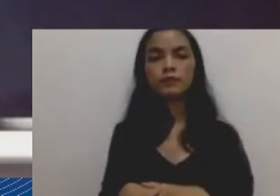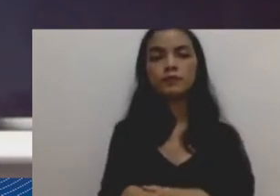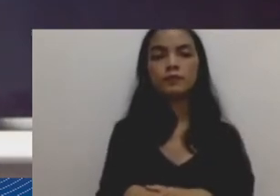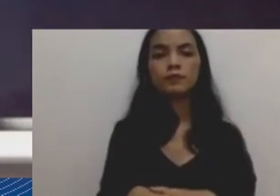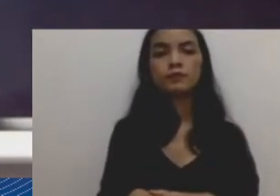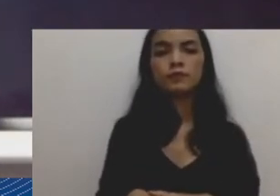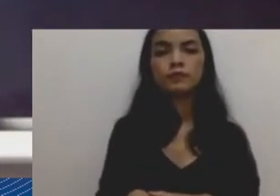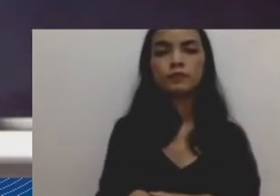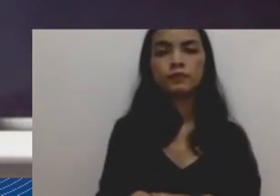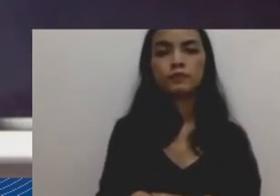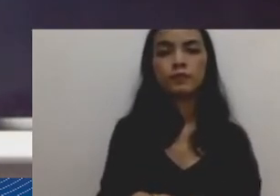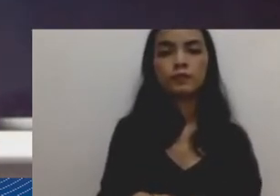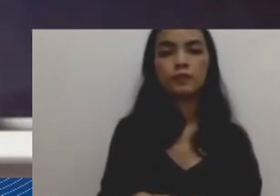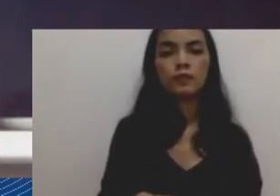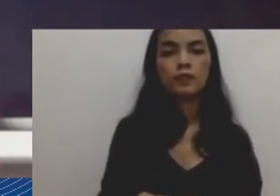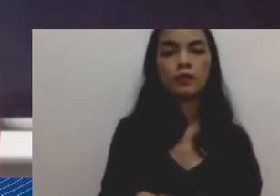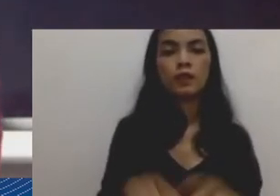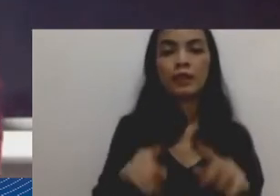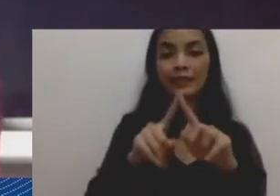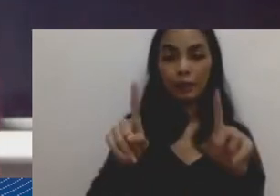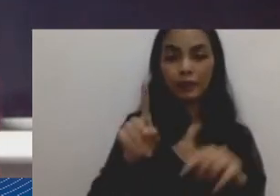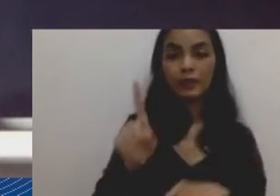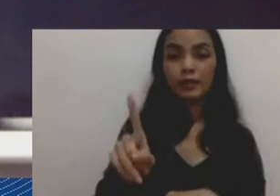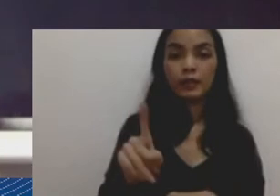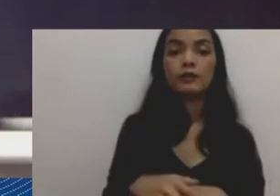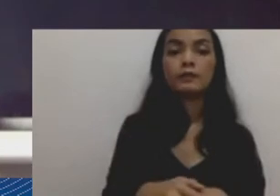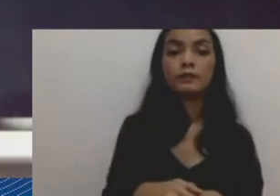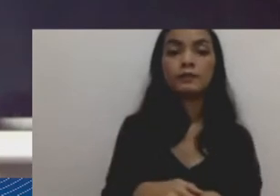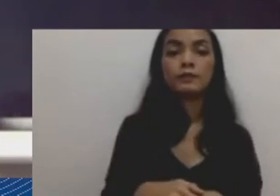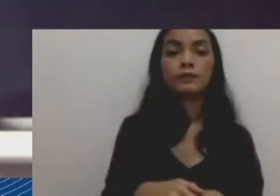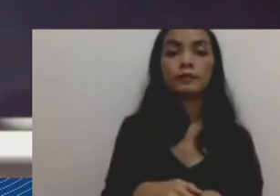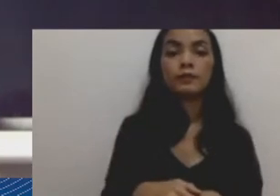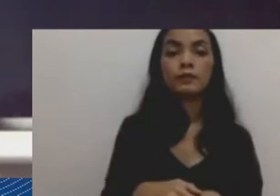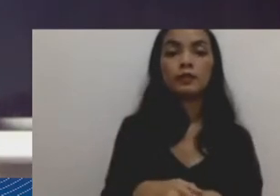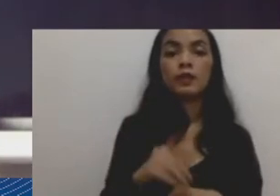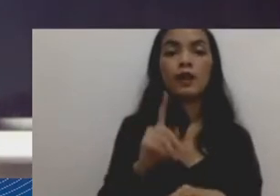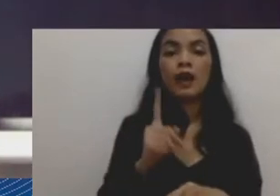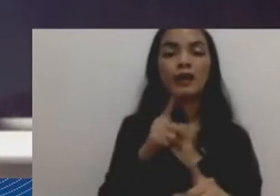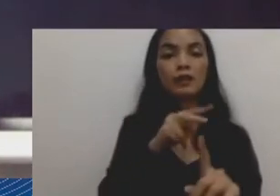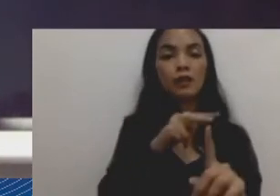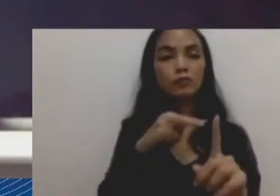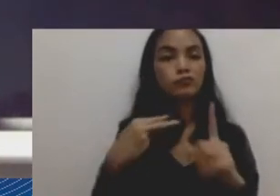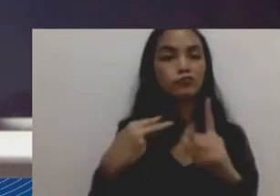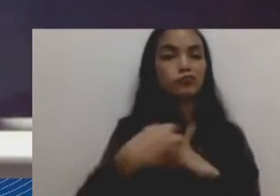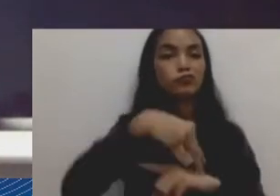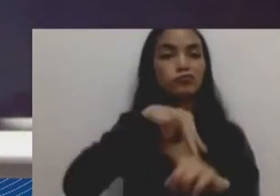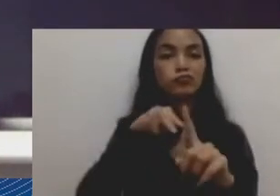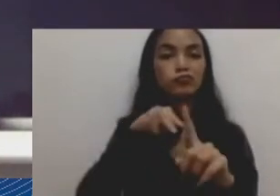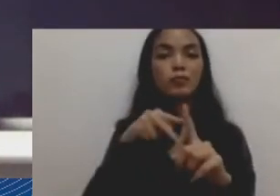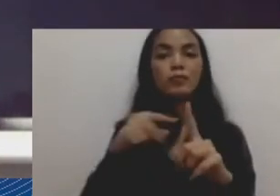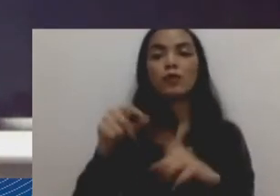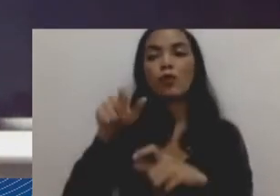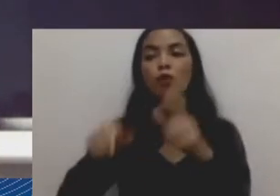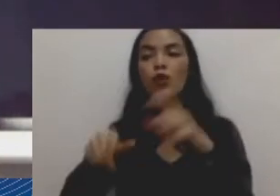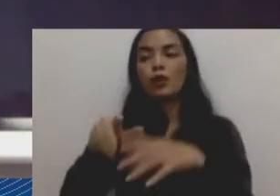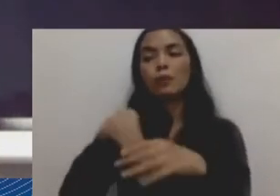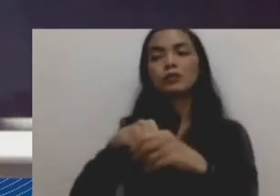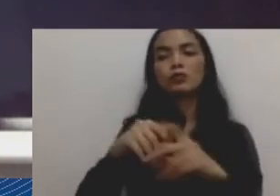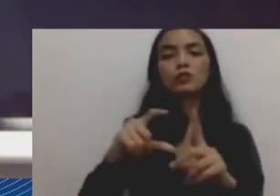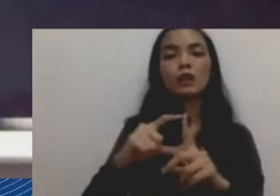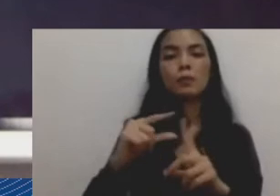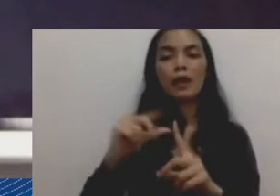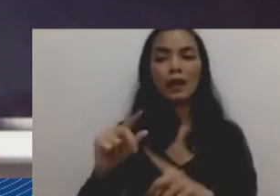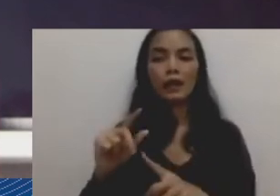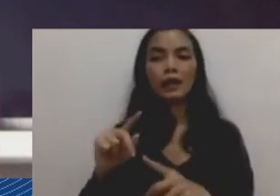ya. But there are different perspectives among members of parliaments about this